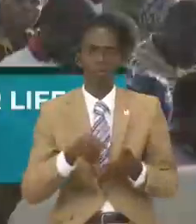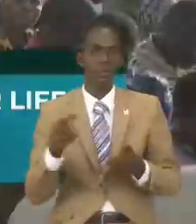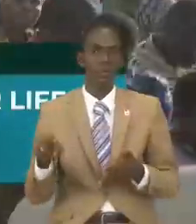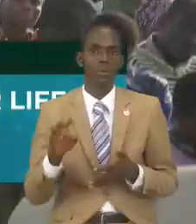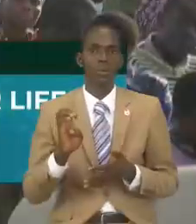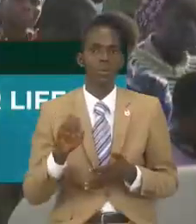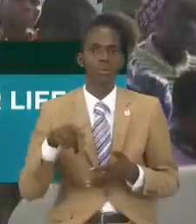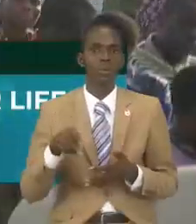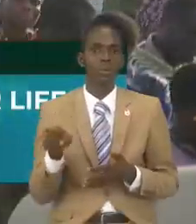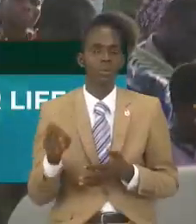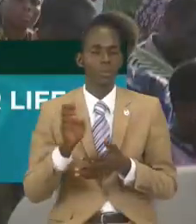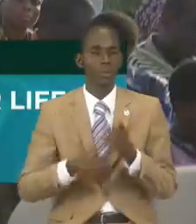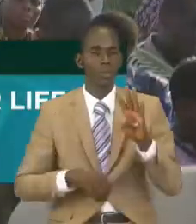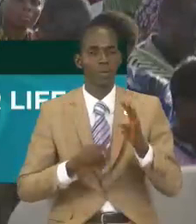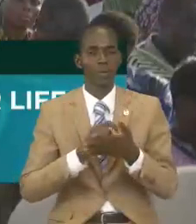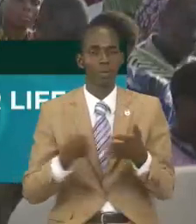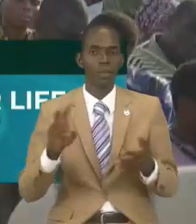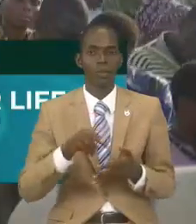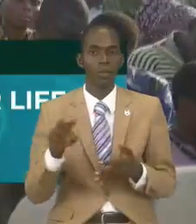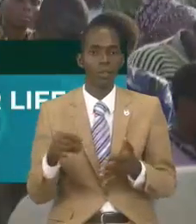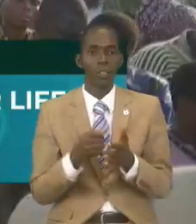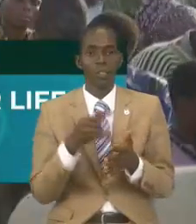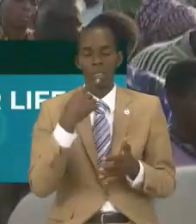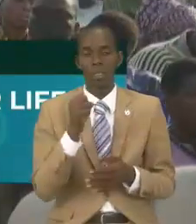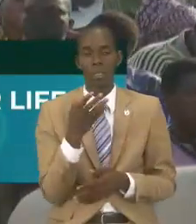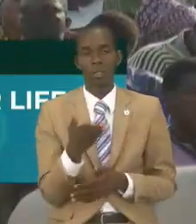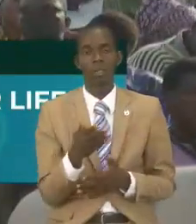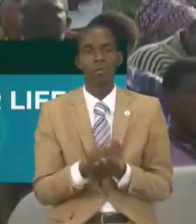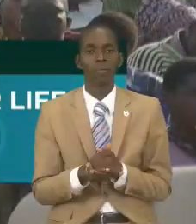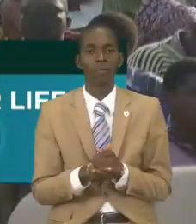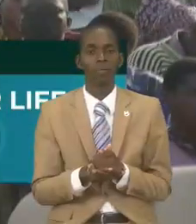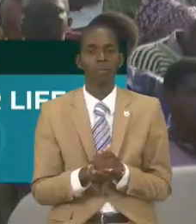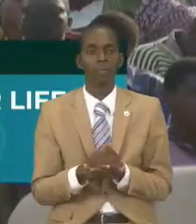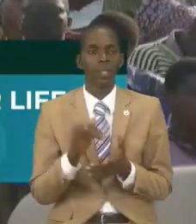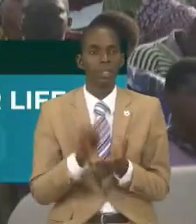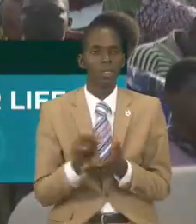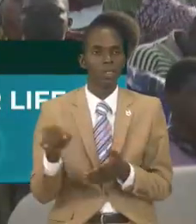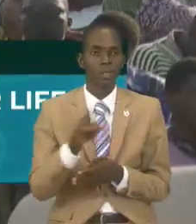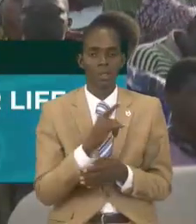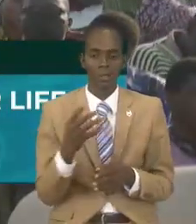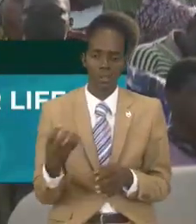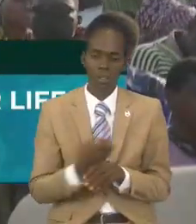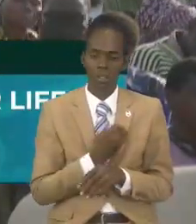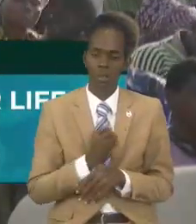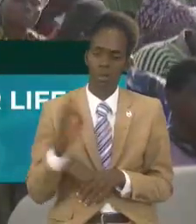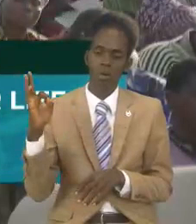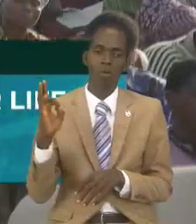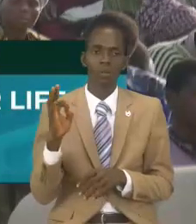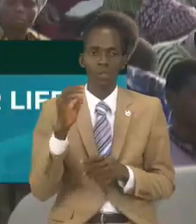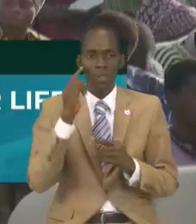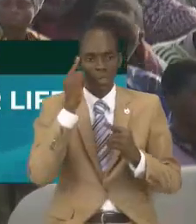verse 22. It says that he put off concerning the